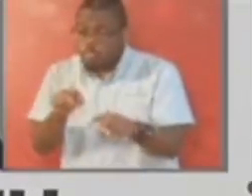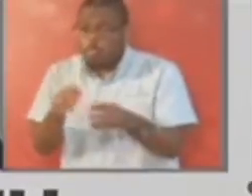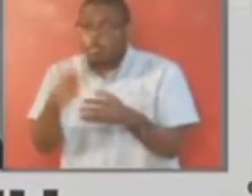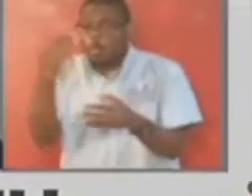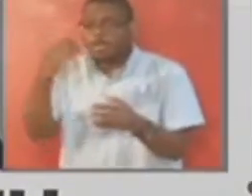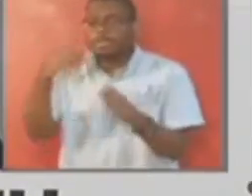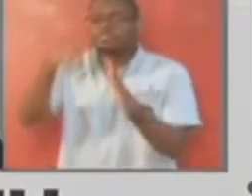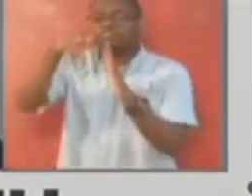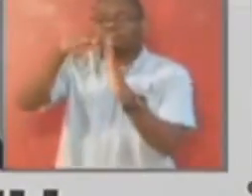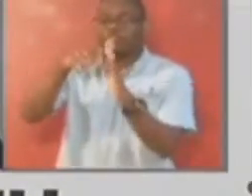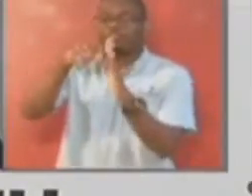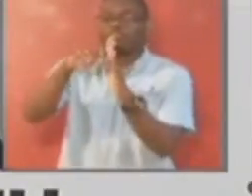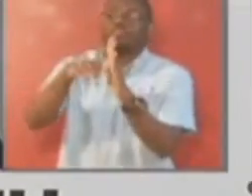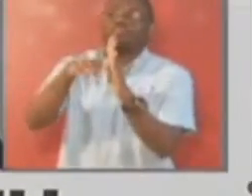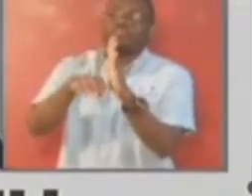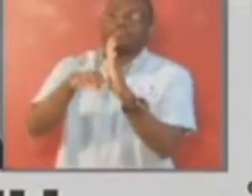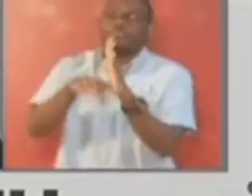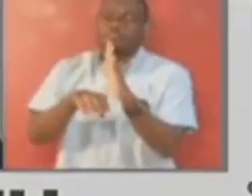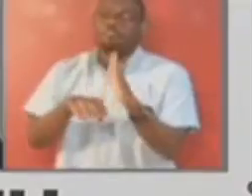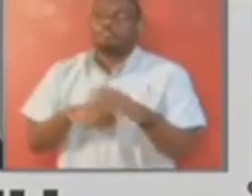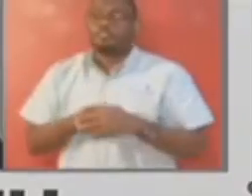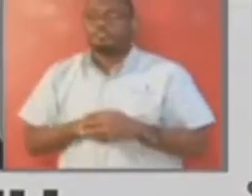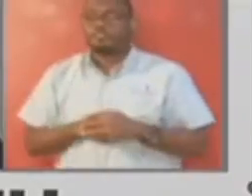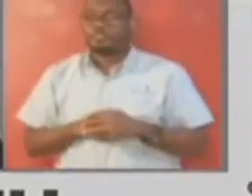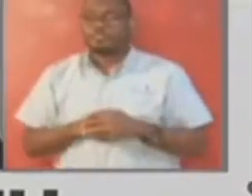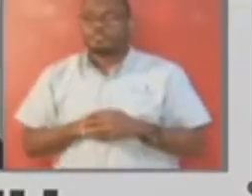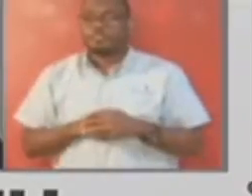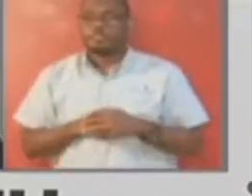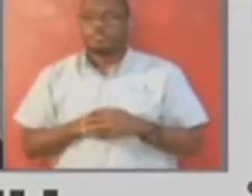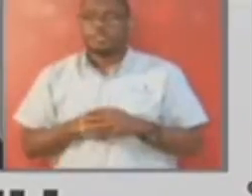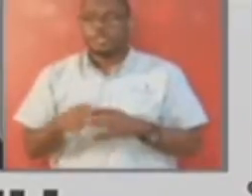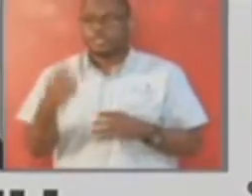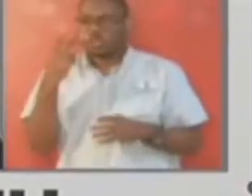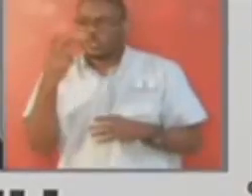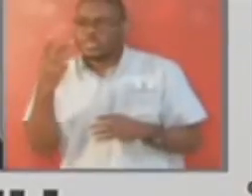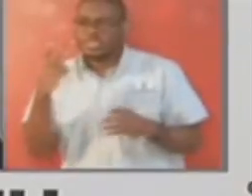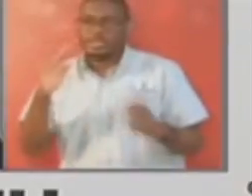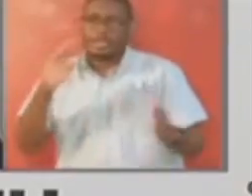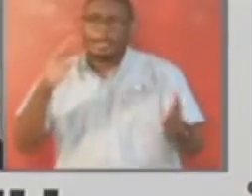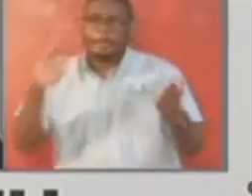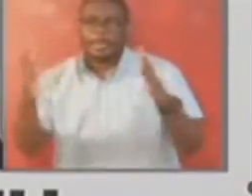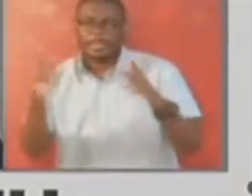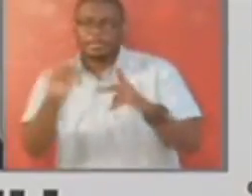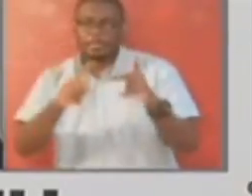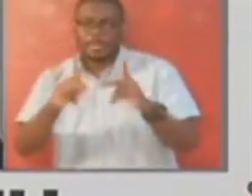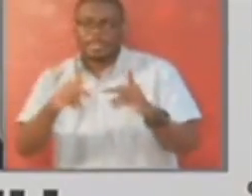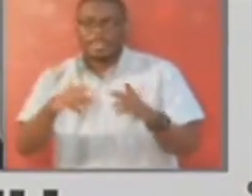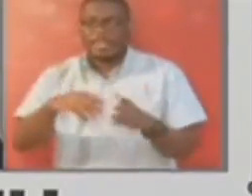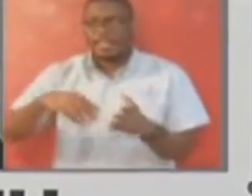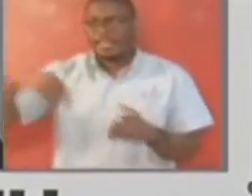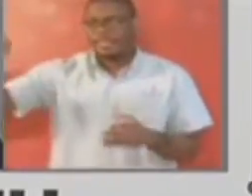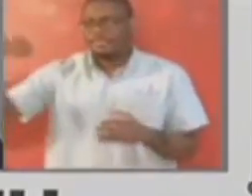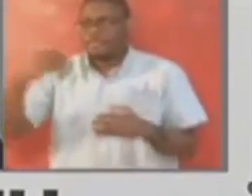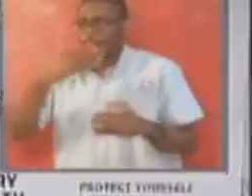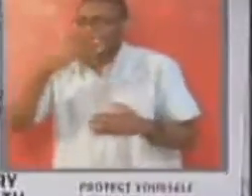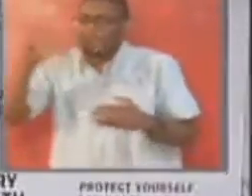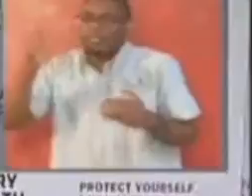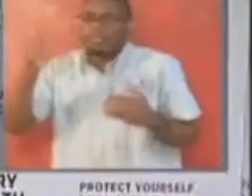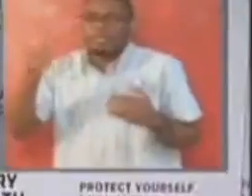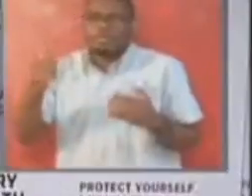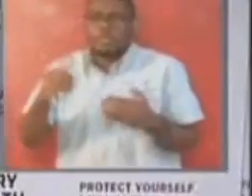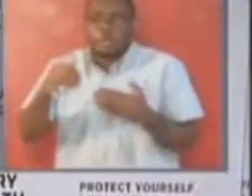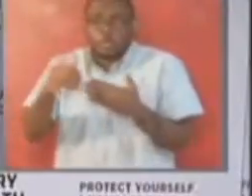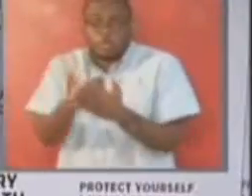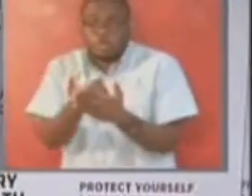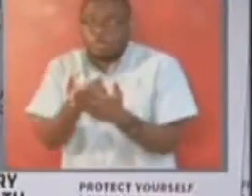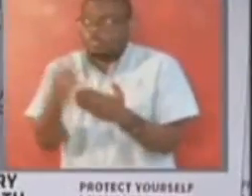number of discharges exceed the number of new cases. It gives us a good idea of the caseload at any given point in time. Thank you very much,